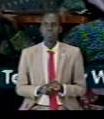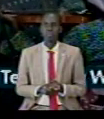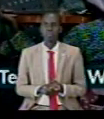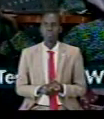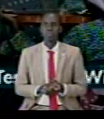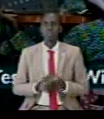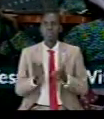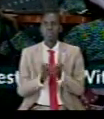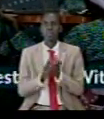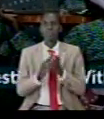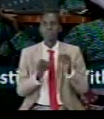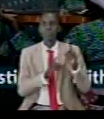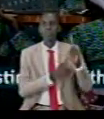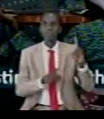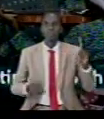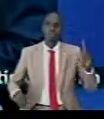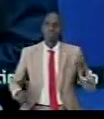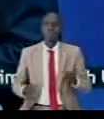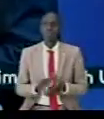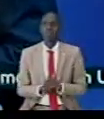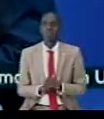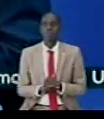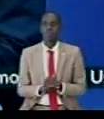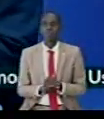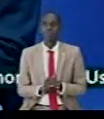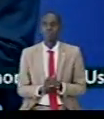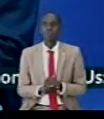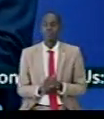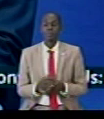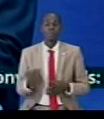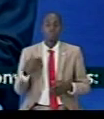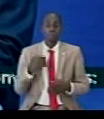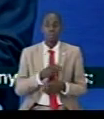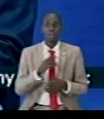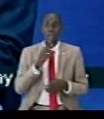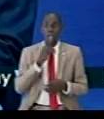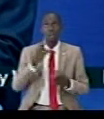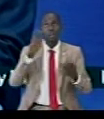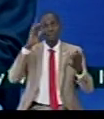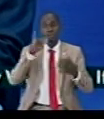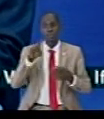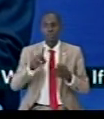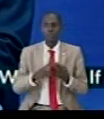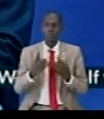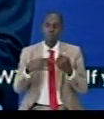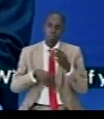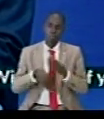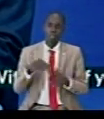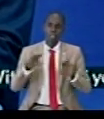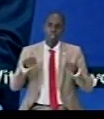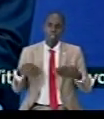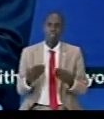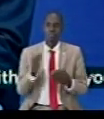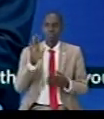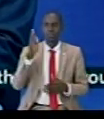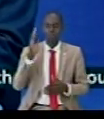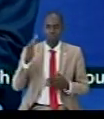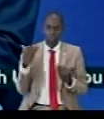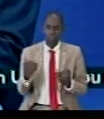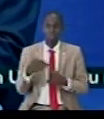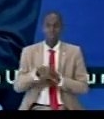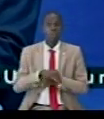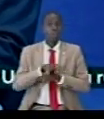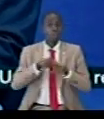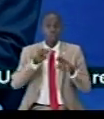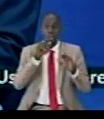Praise the Lord. We're expecting you to stick them out and give your testimony tonight. Don't hide